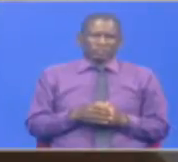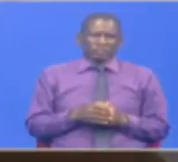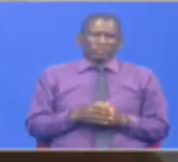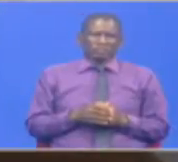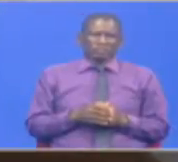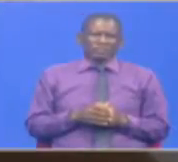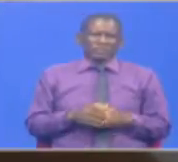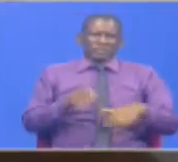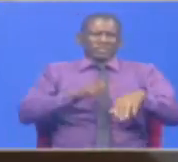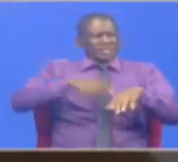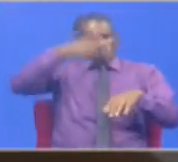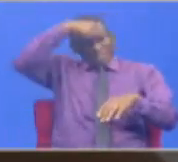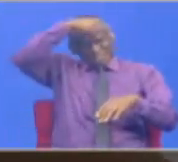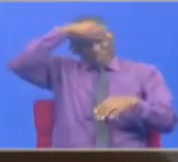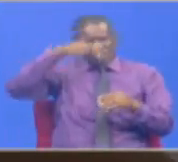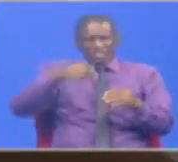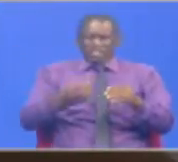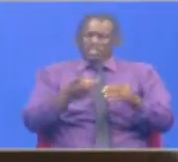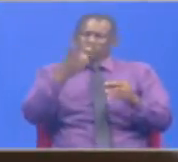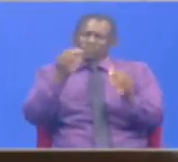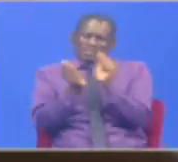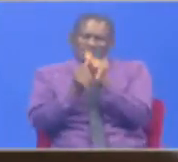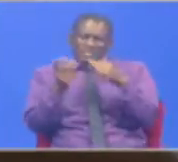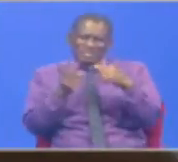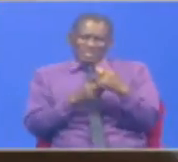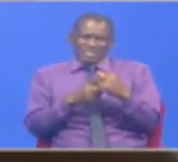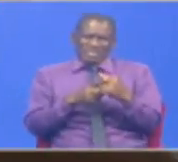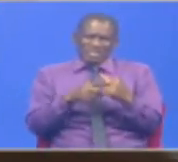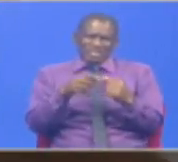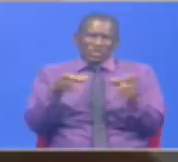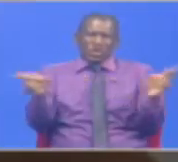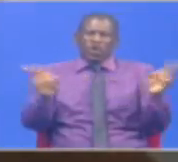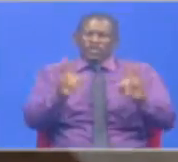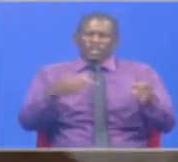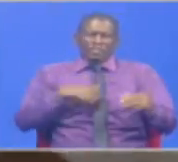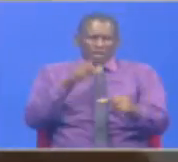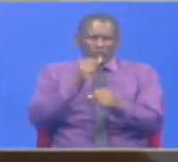When I graduated in 2016,